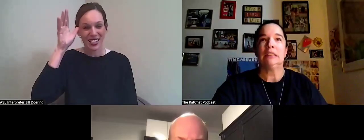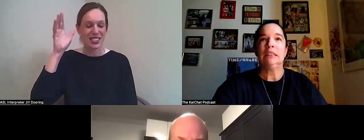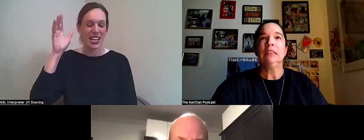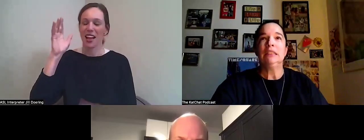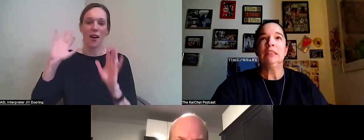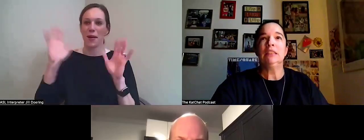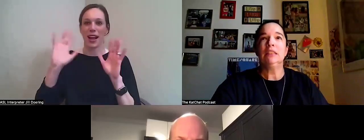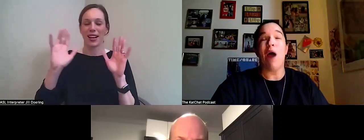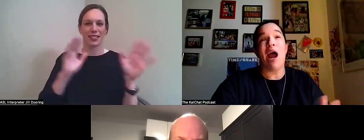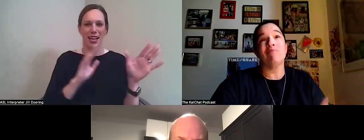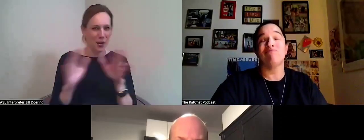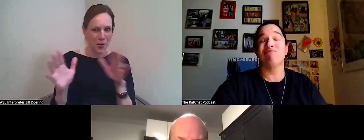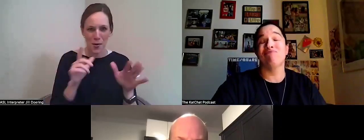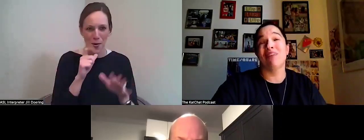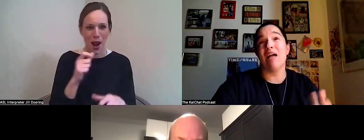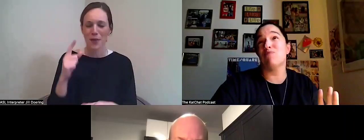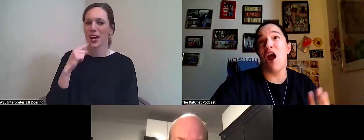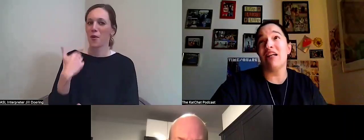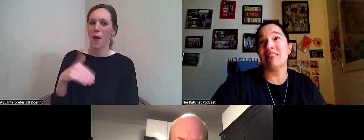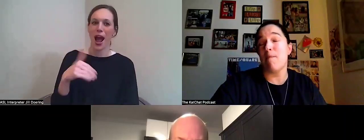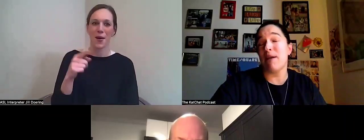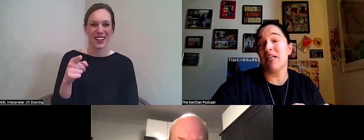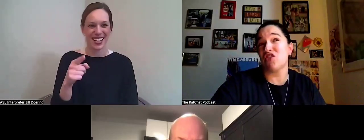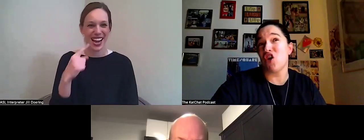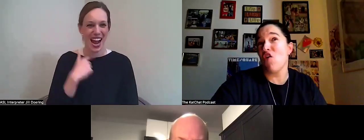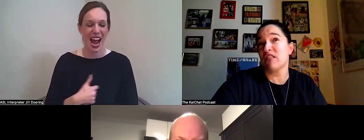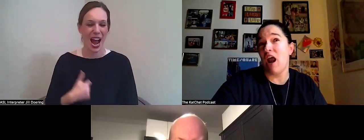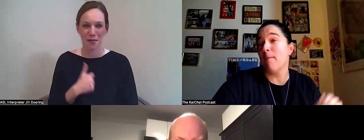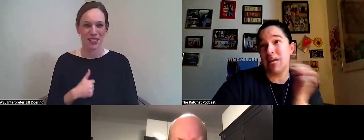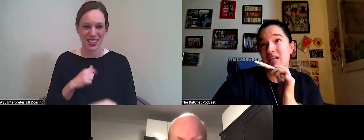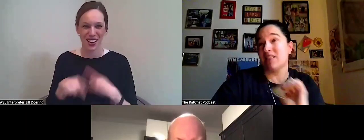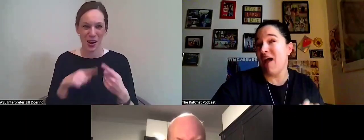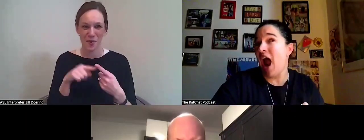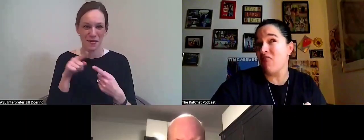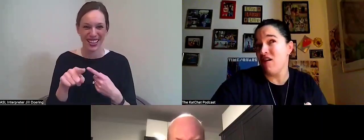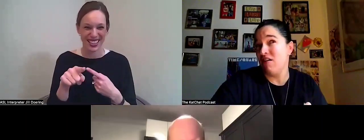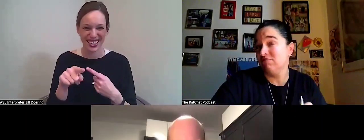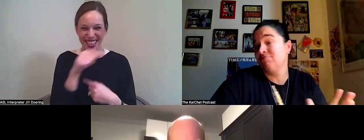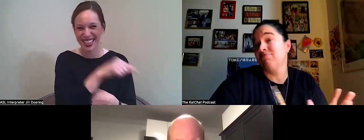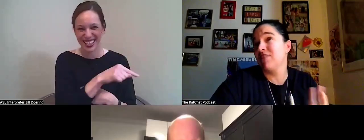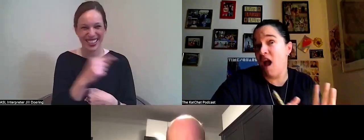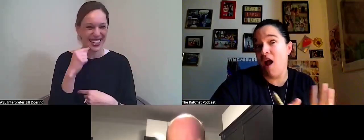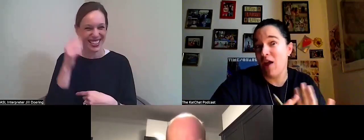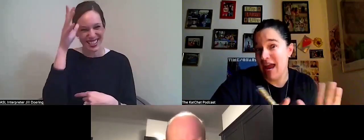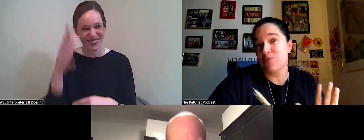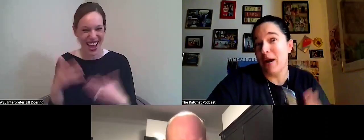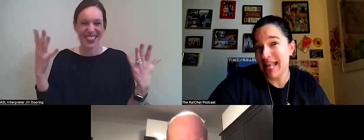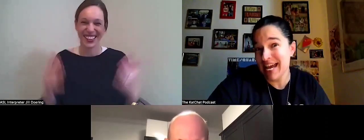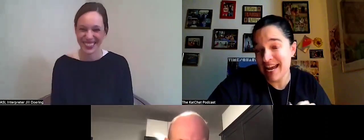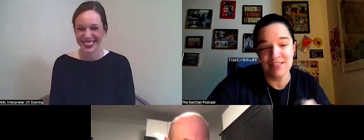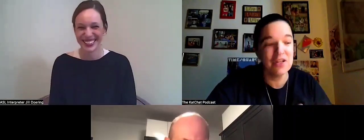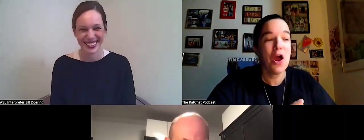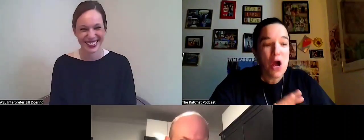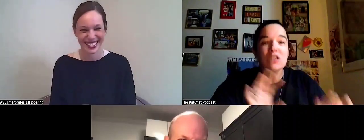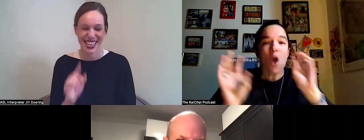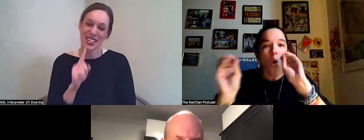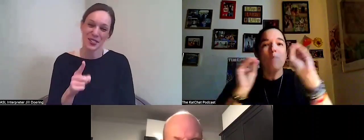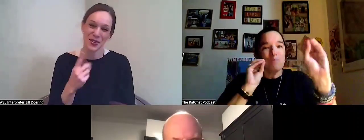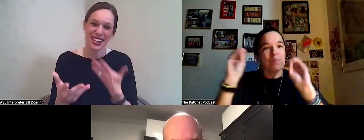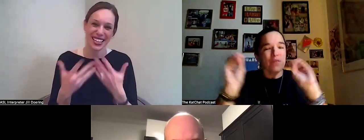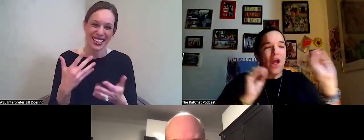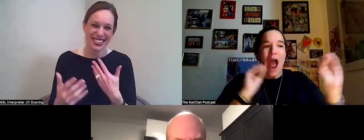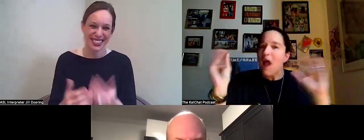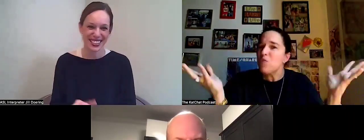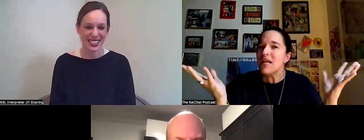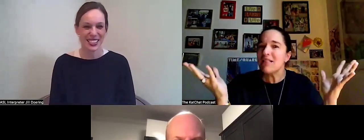like, what? I'm sorry to say, but he's the third dad. I mean, he's the father. Nah, it's what it is.